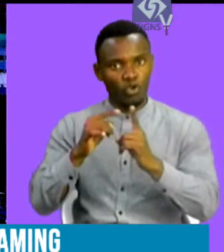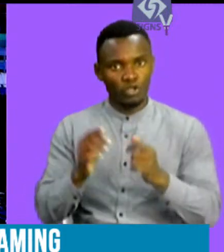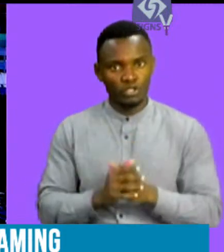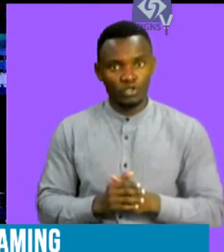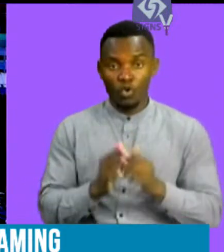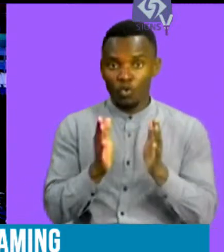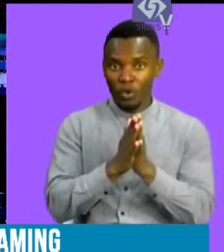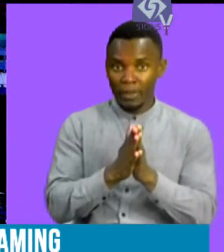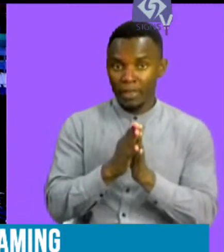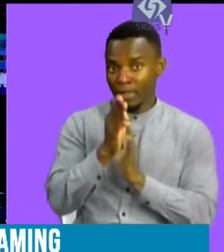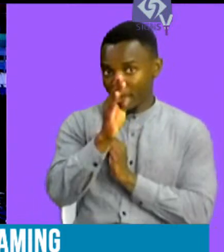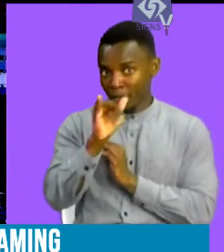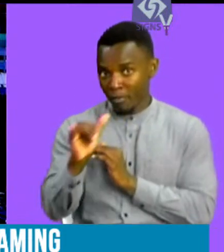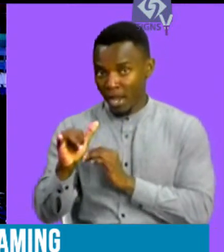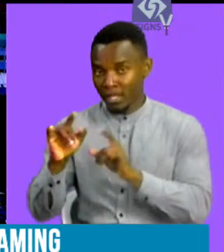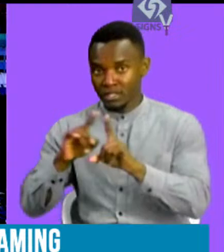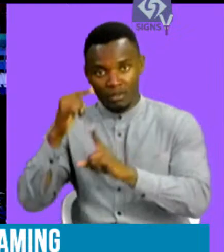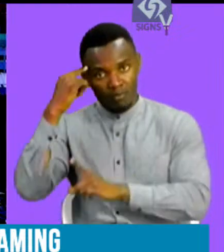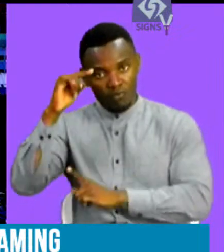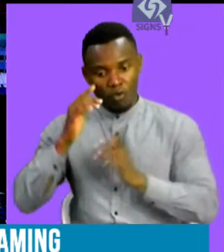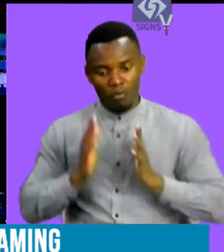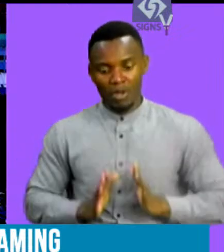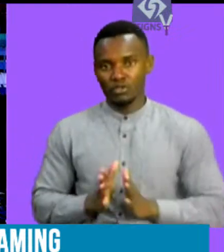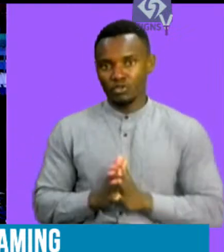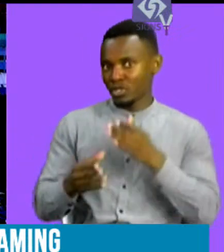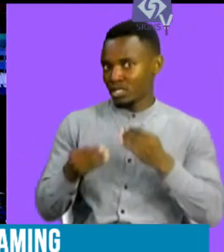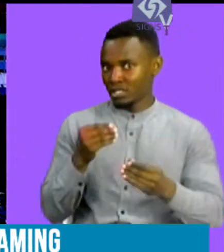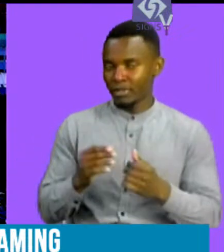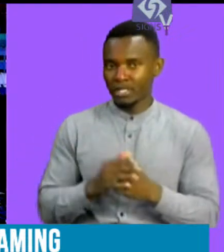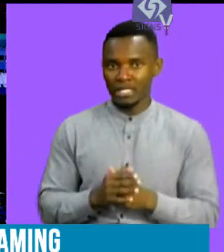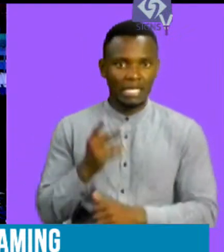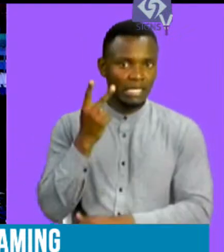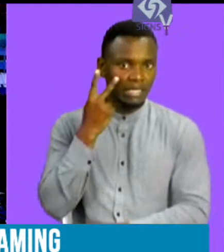by, and for persons with disabilities. Let's